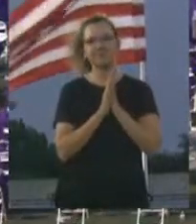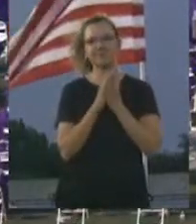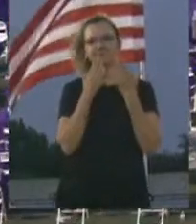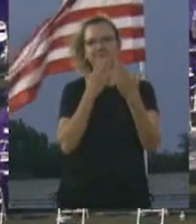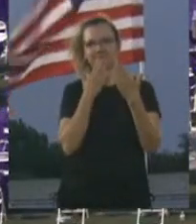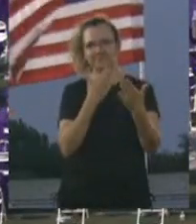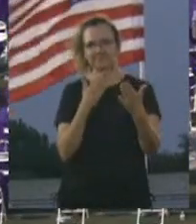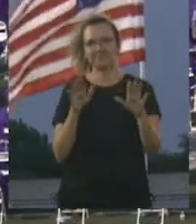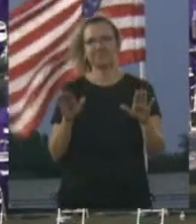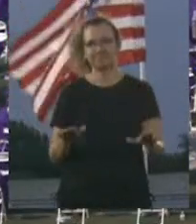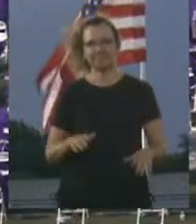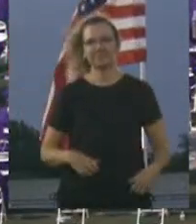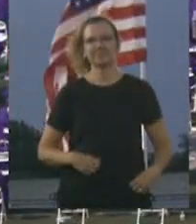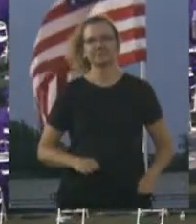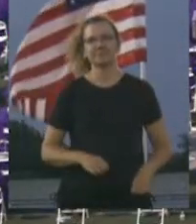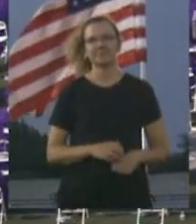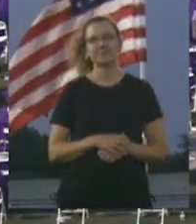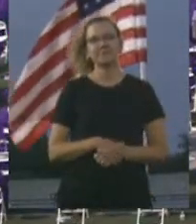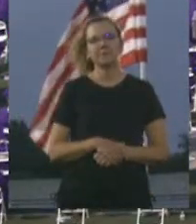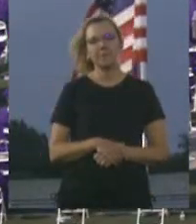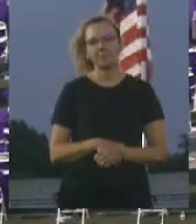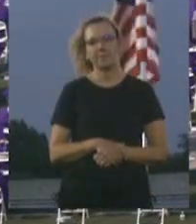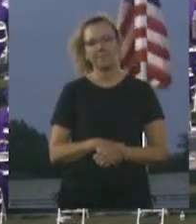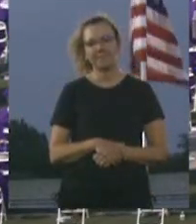Thank you. You may be seated.